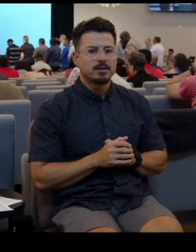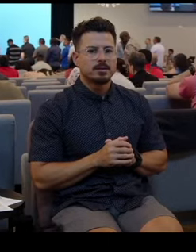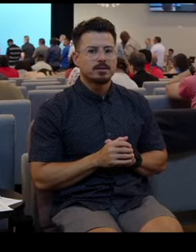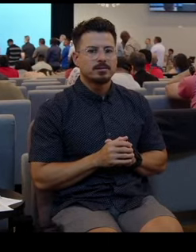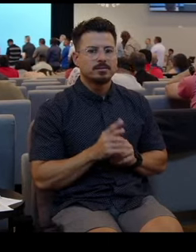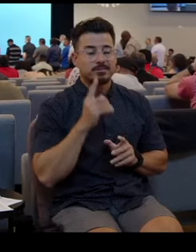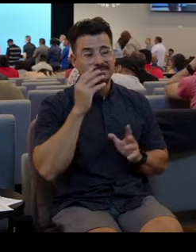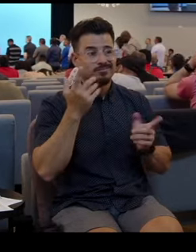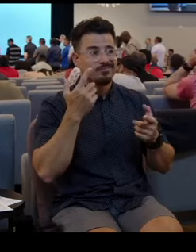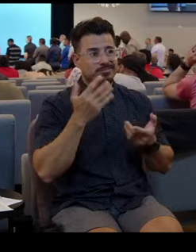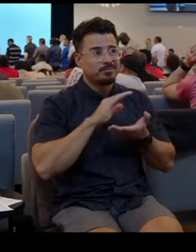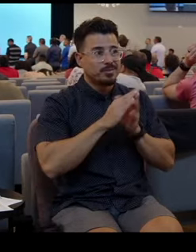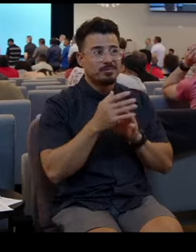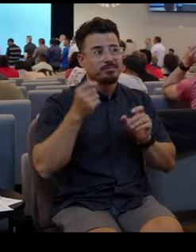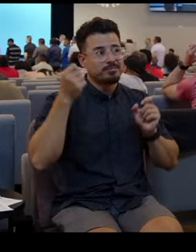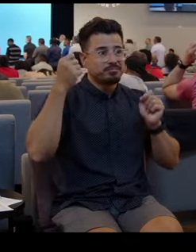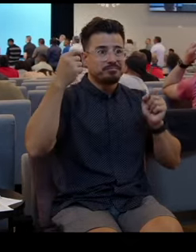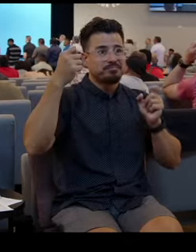Be a satellite.